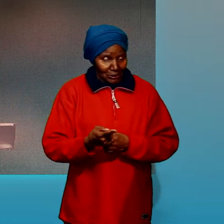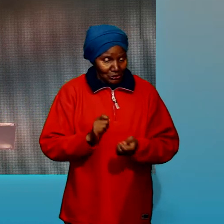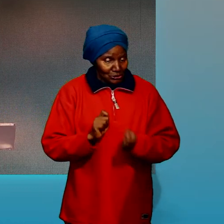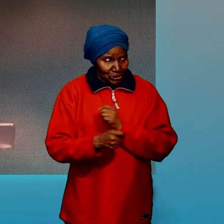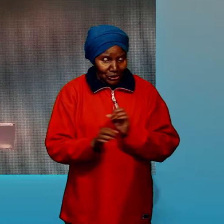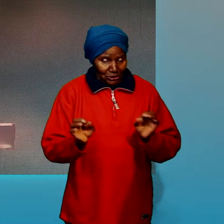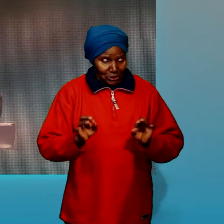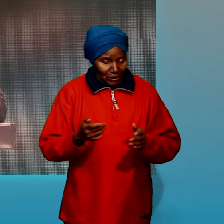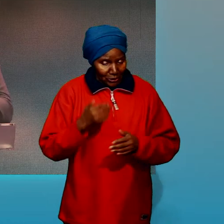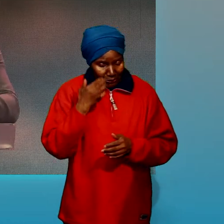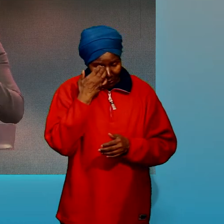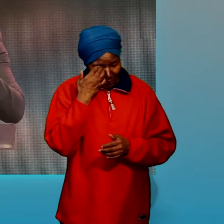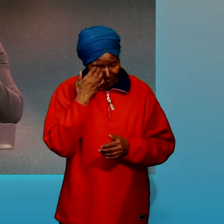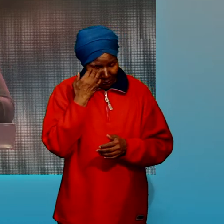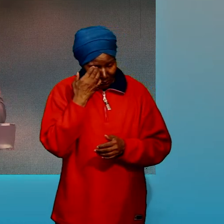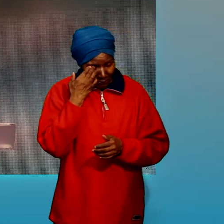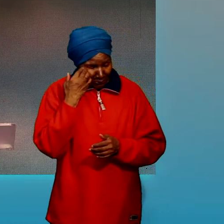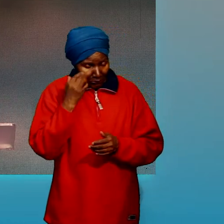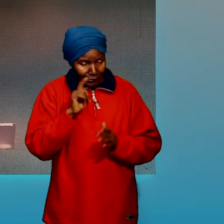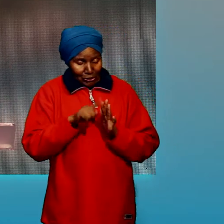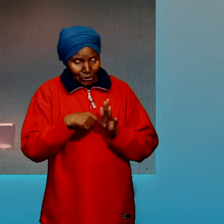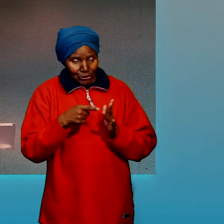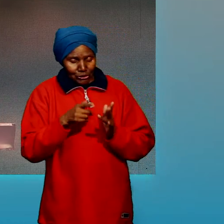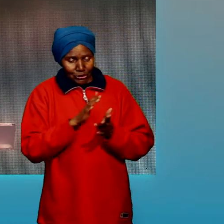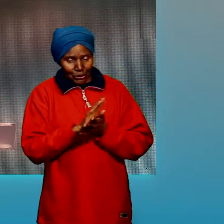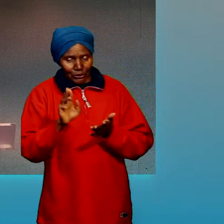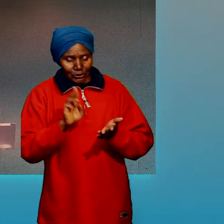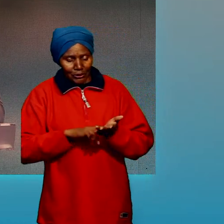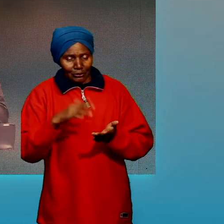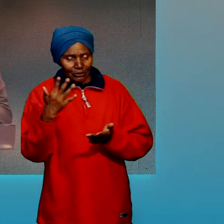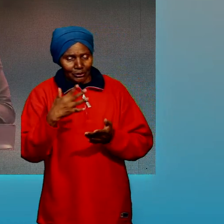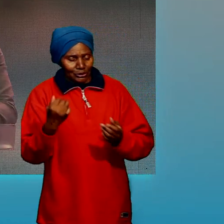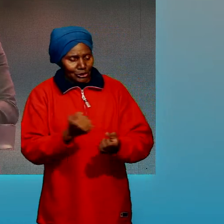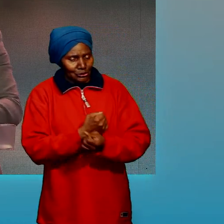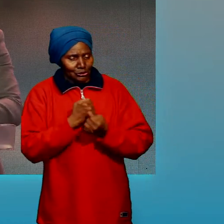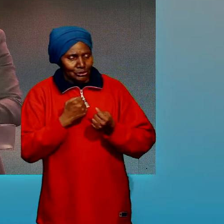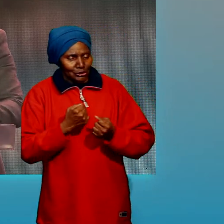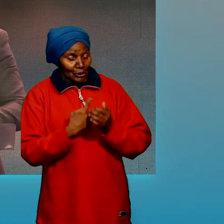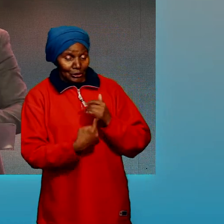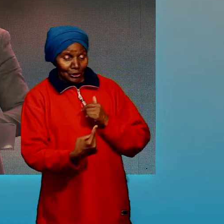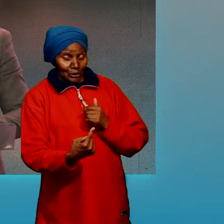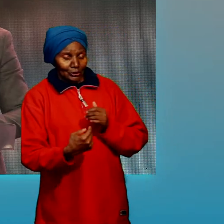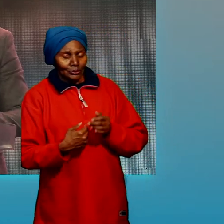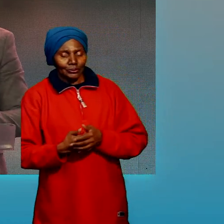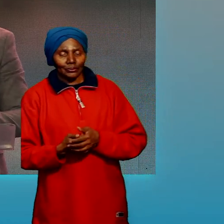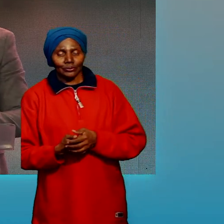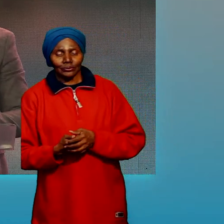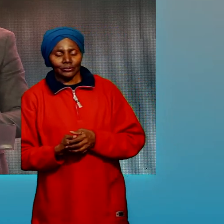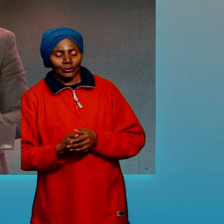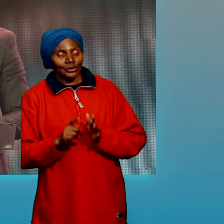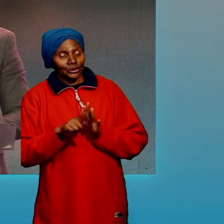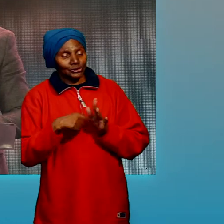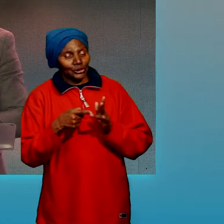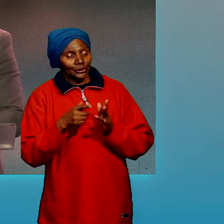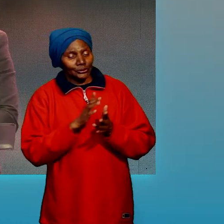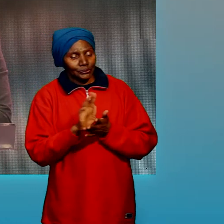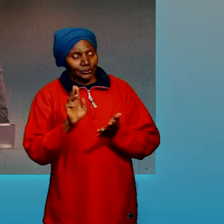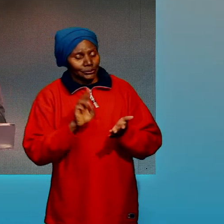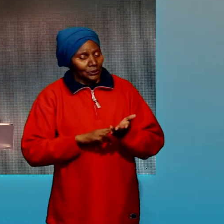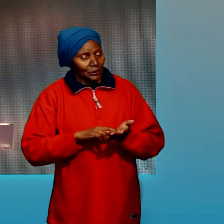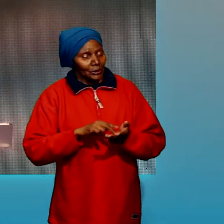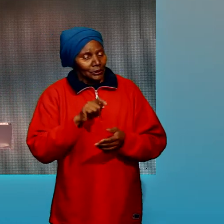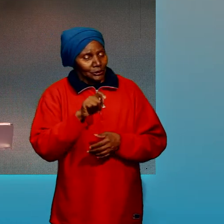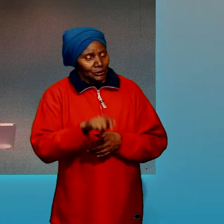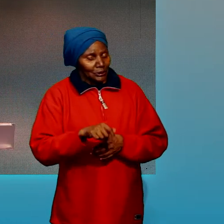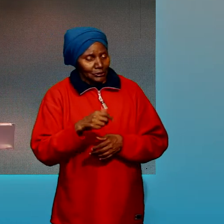John 15 stands strong and stands alone. So if you have your Bibles, John 15, verses 1